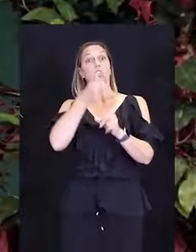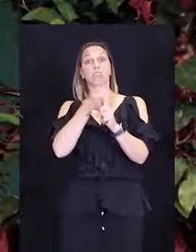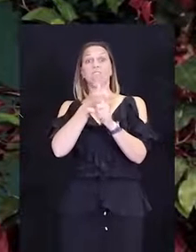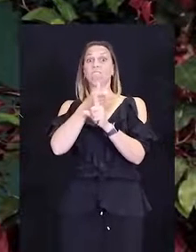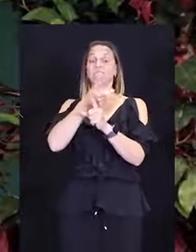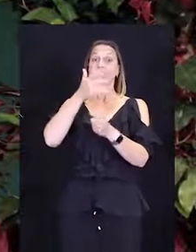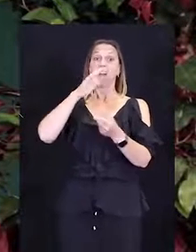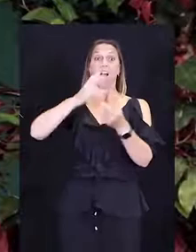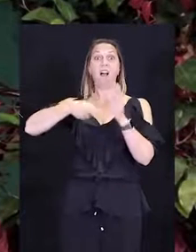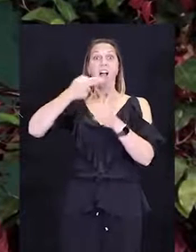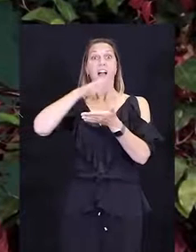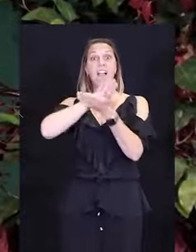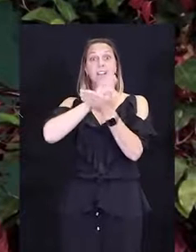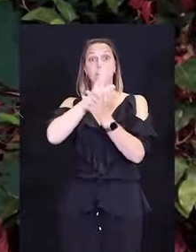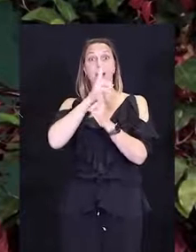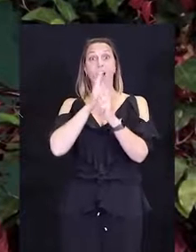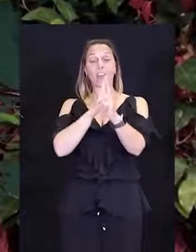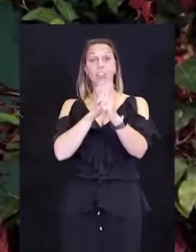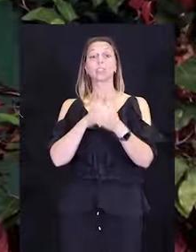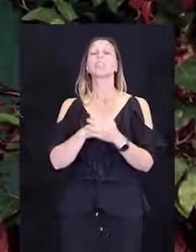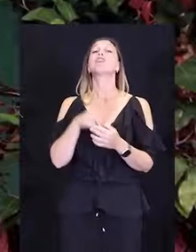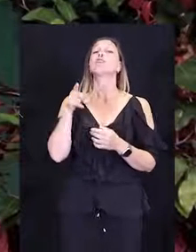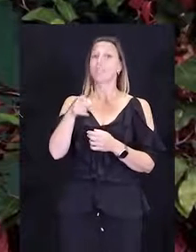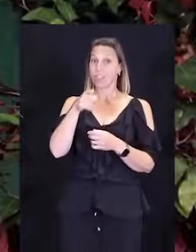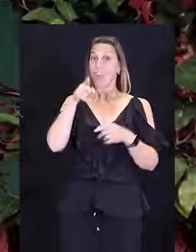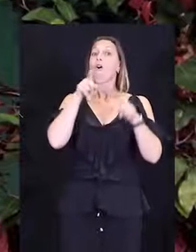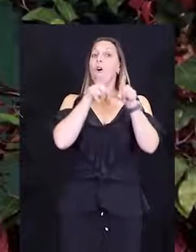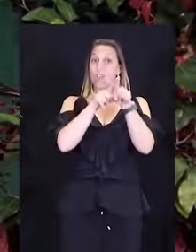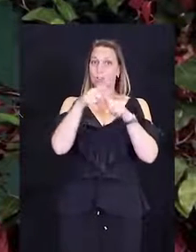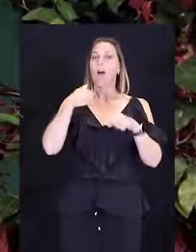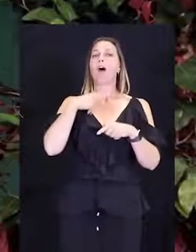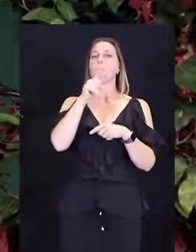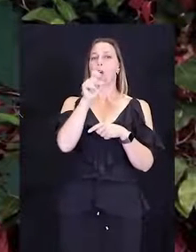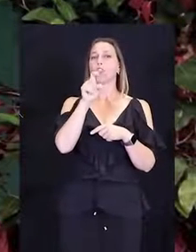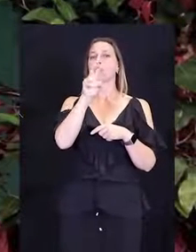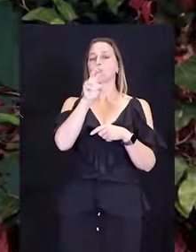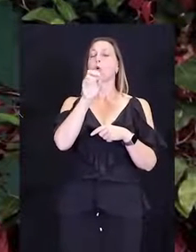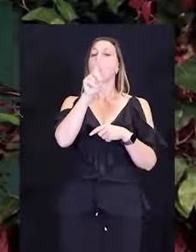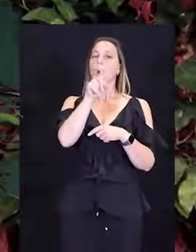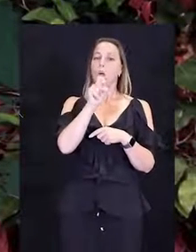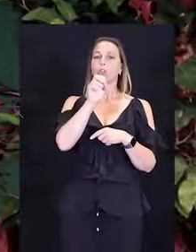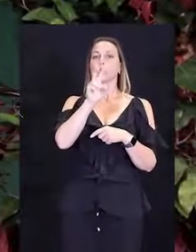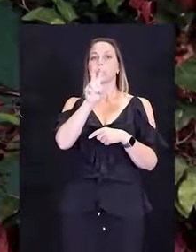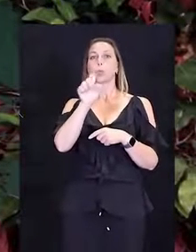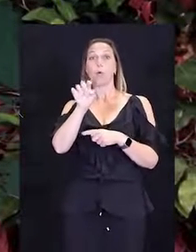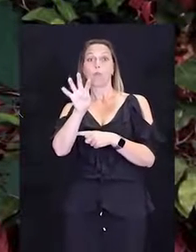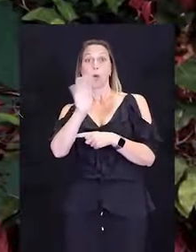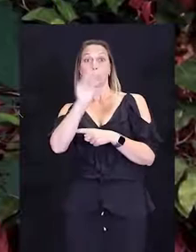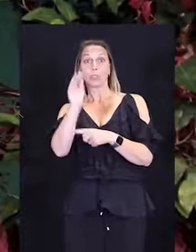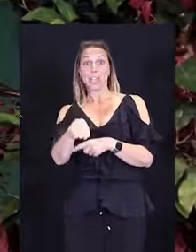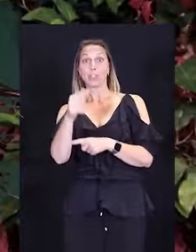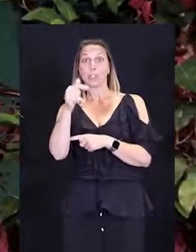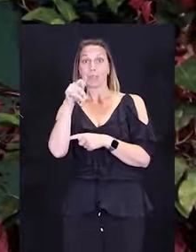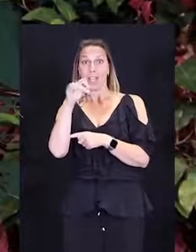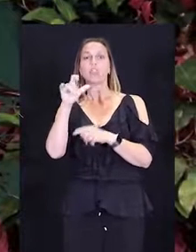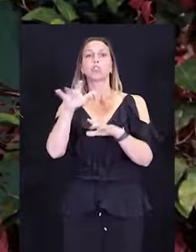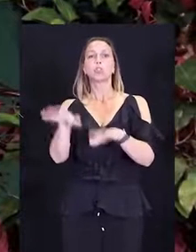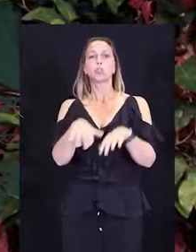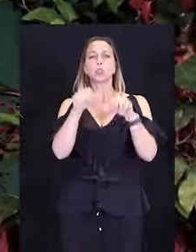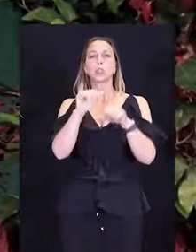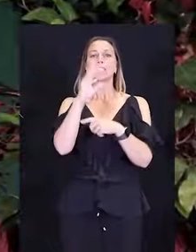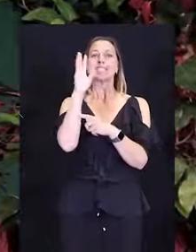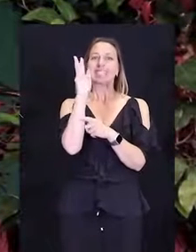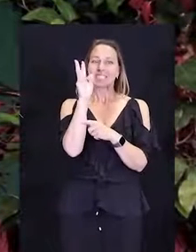award presented to a graduating senior. Allison also finished with 102.4% GPA while taking